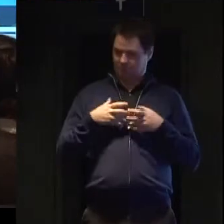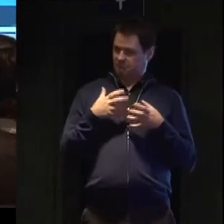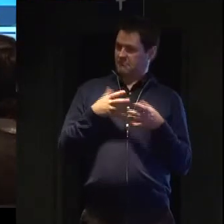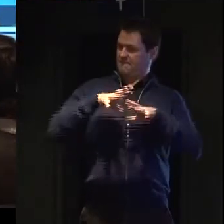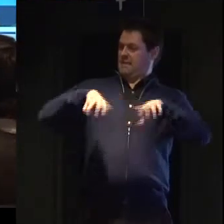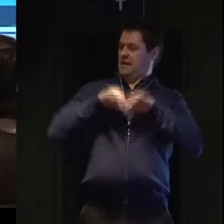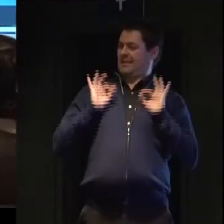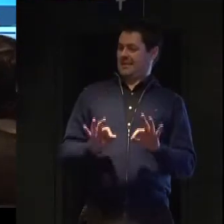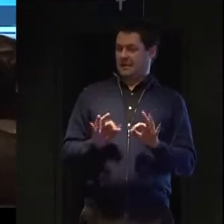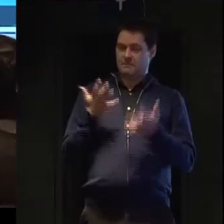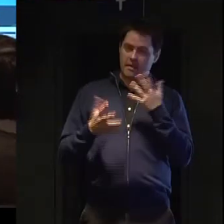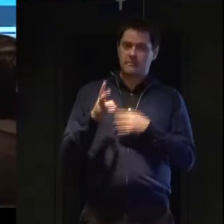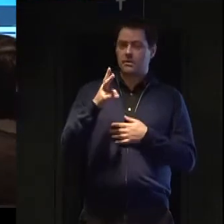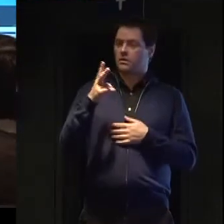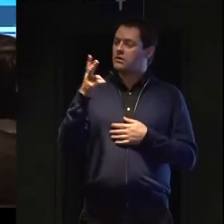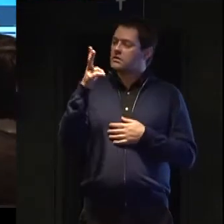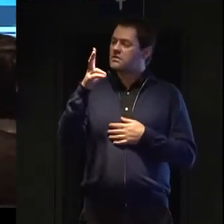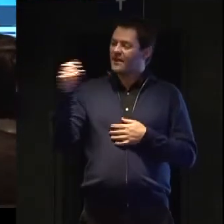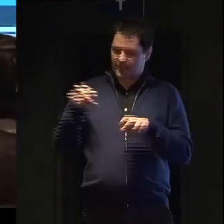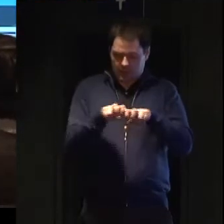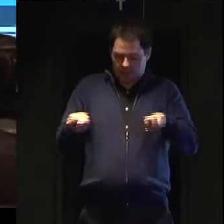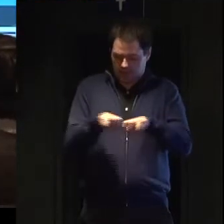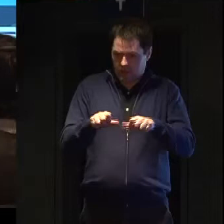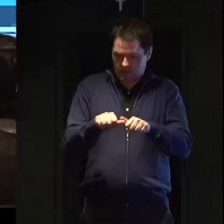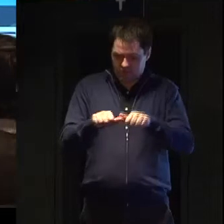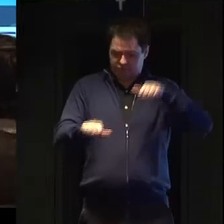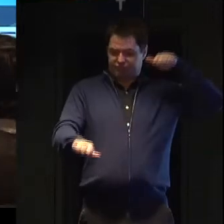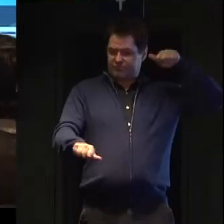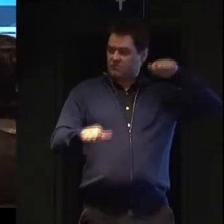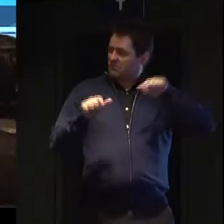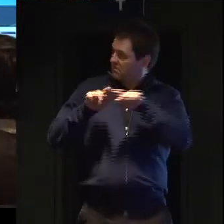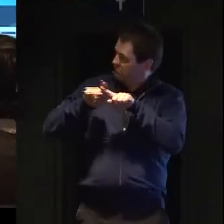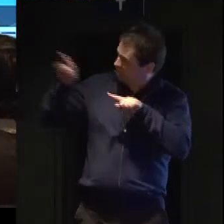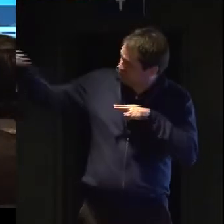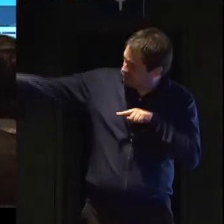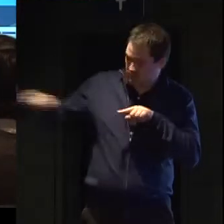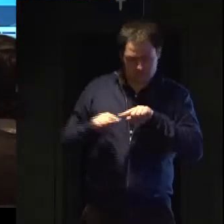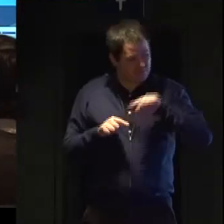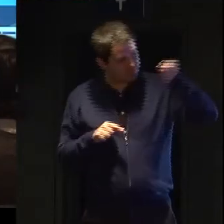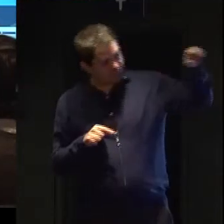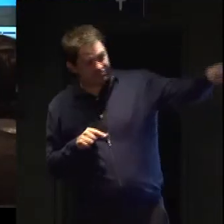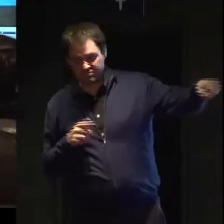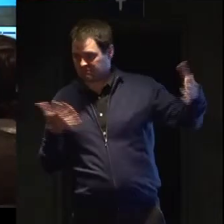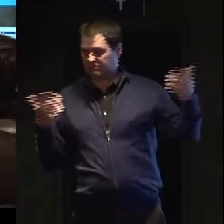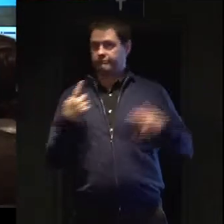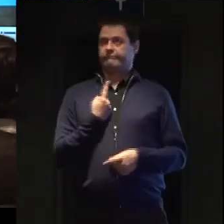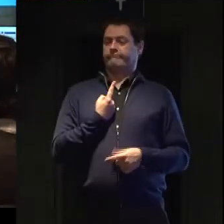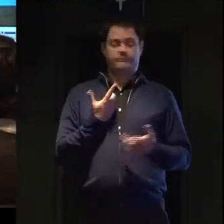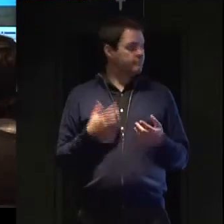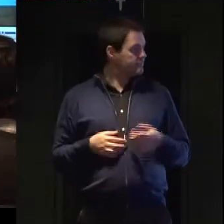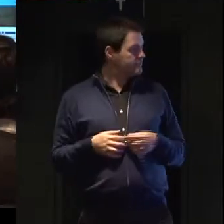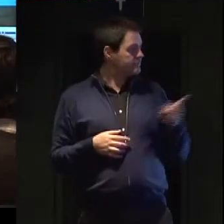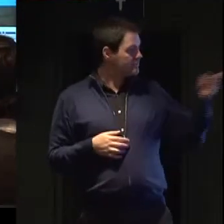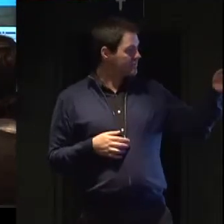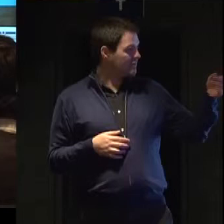be anything from 20-30 rows apart, maybe in a different tier, even possibly in different sections. We treat the same as everyone